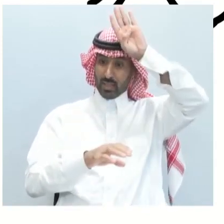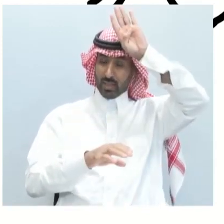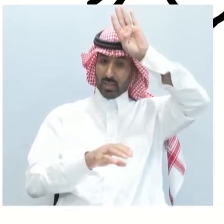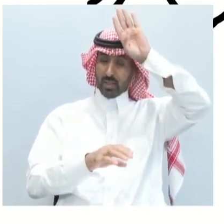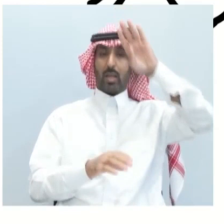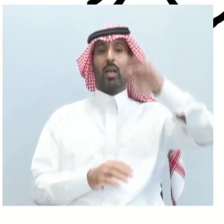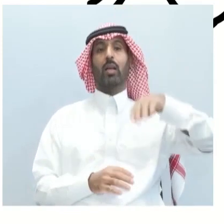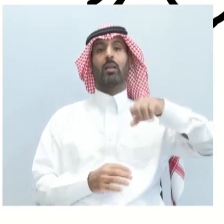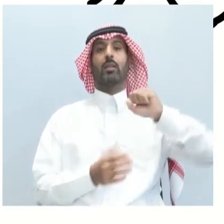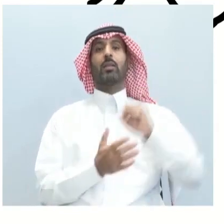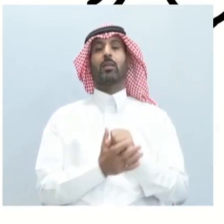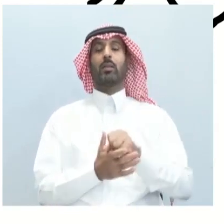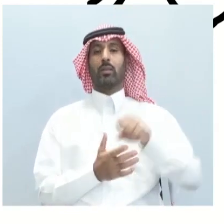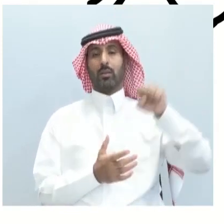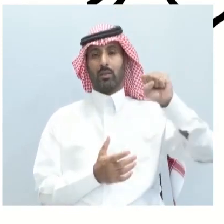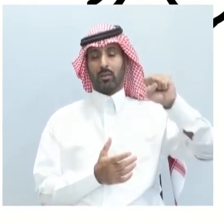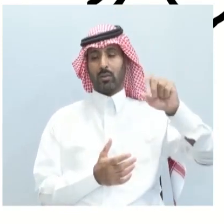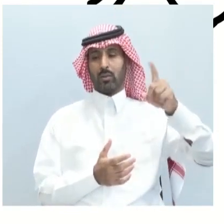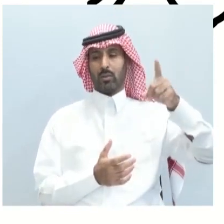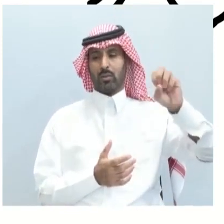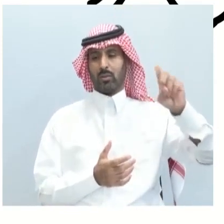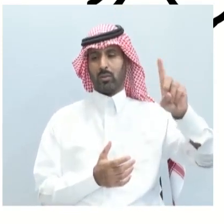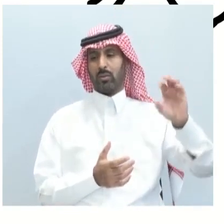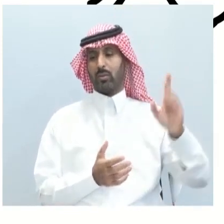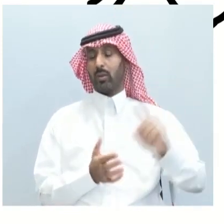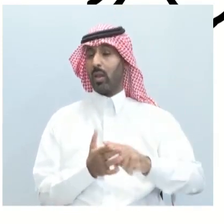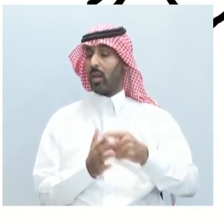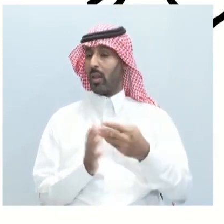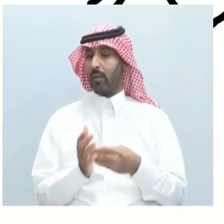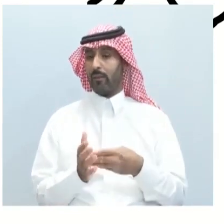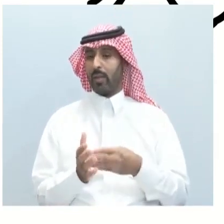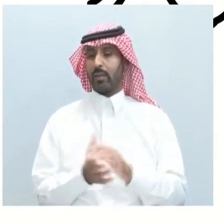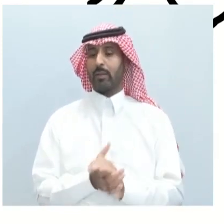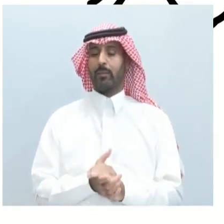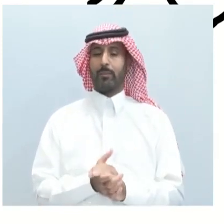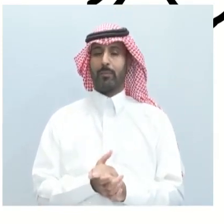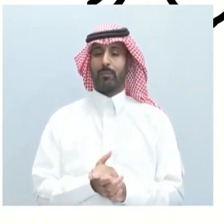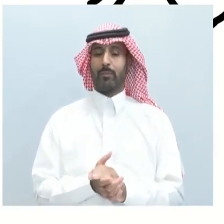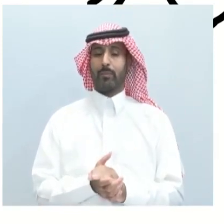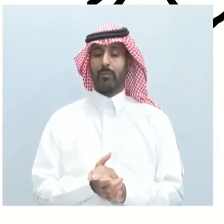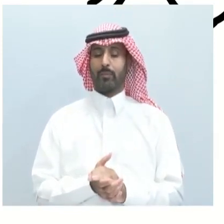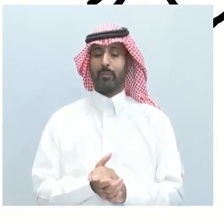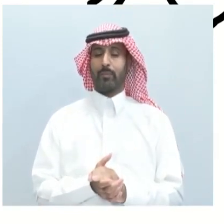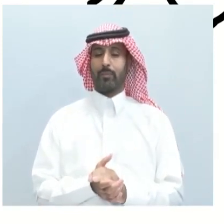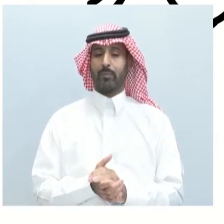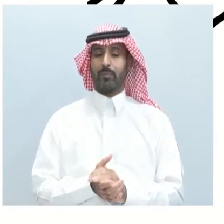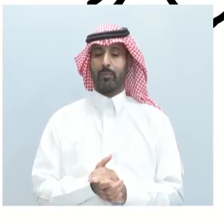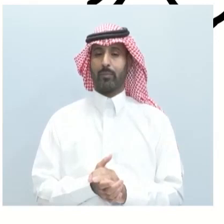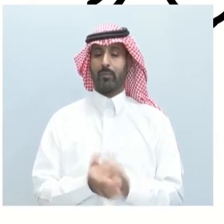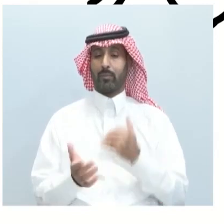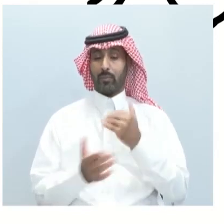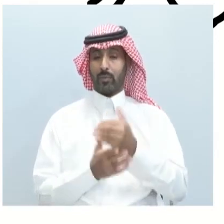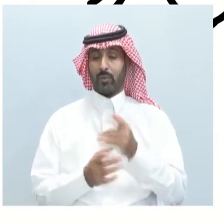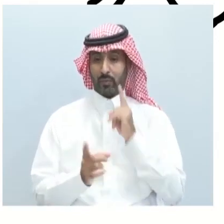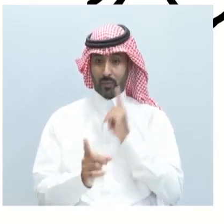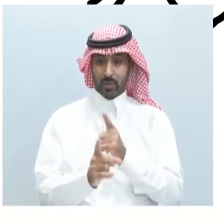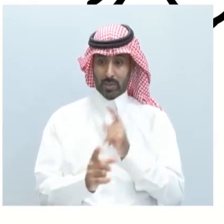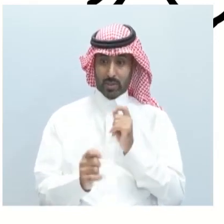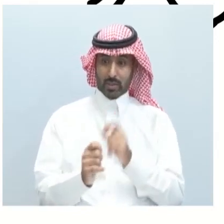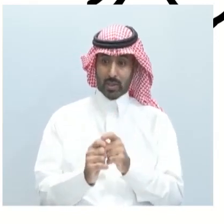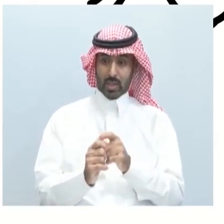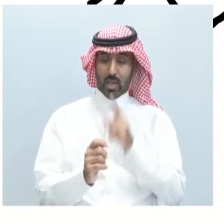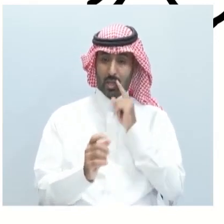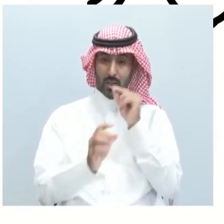University, which is also something simple to start with. Now, if you followed my instructions when I said